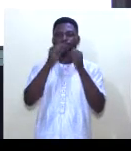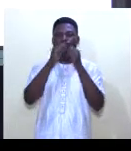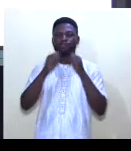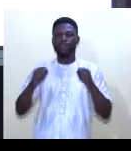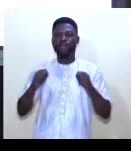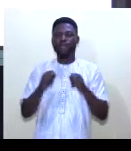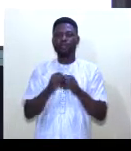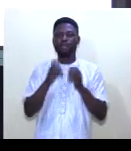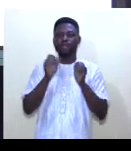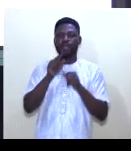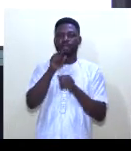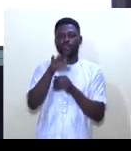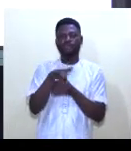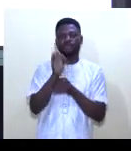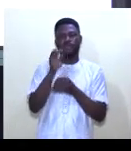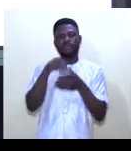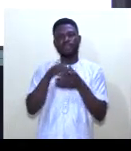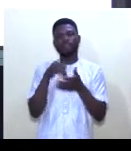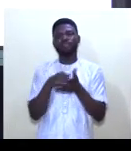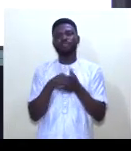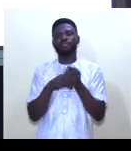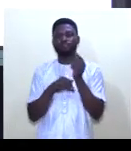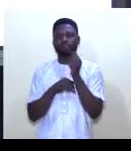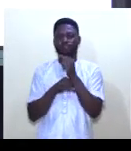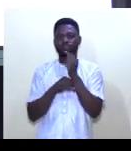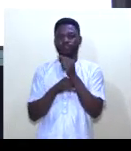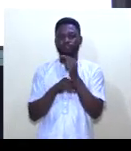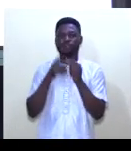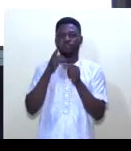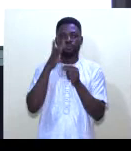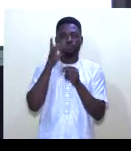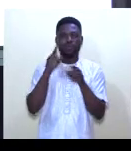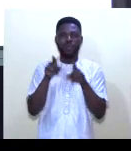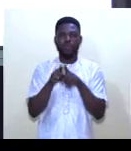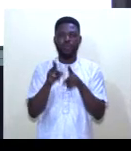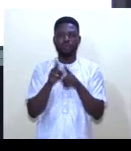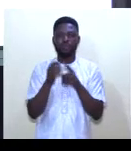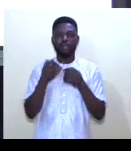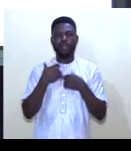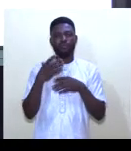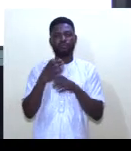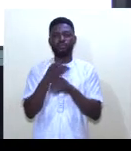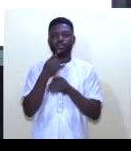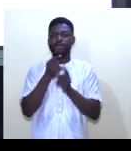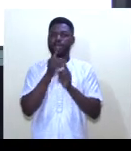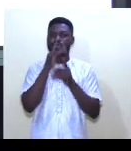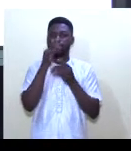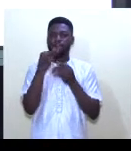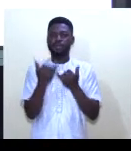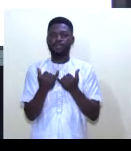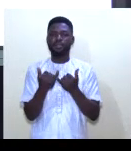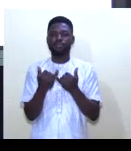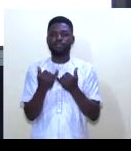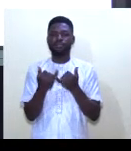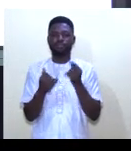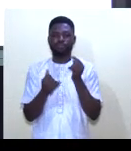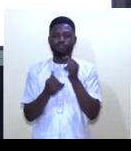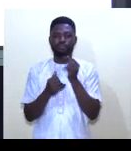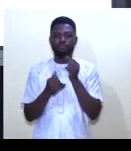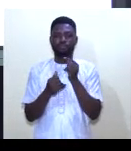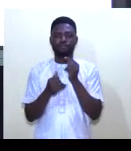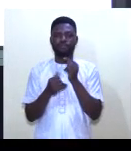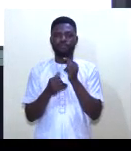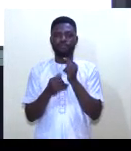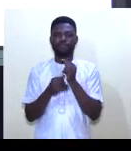many triangles can you find in it? You should also have gotten the answer by now because there is no